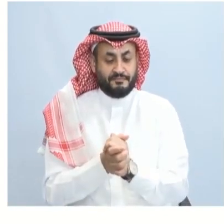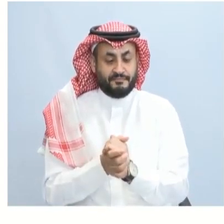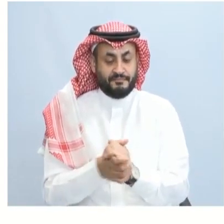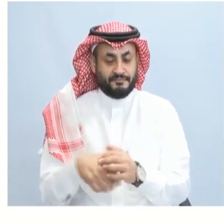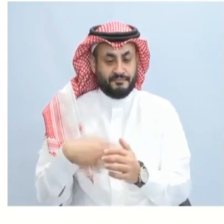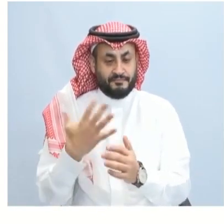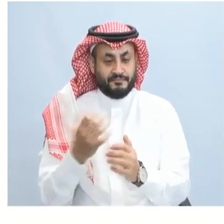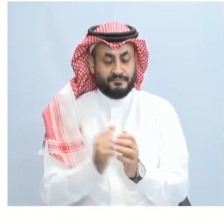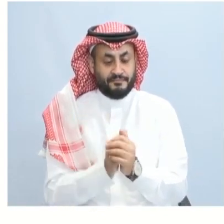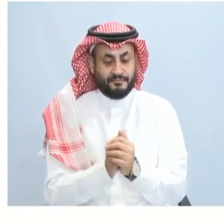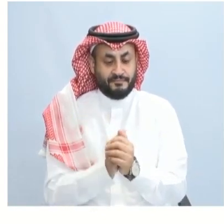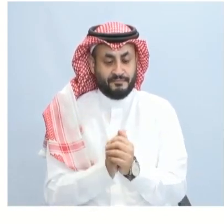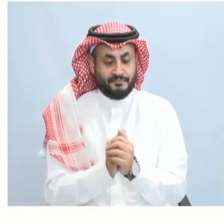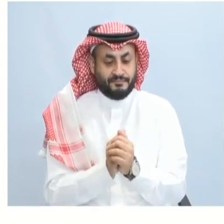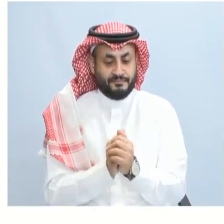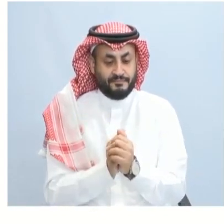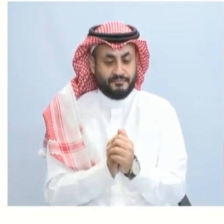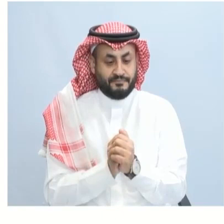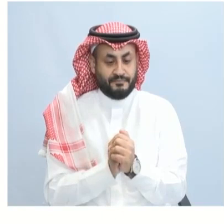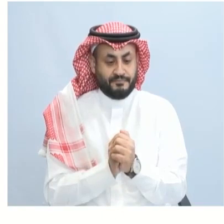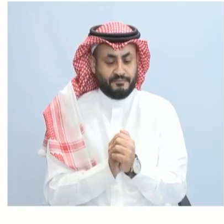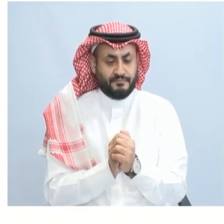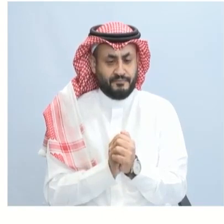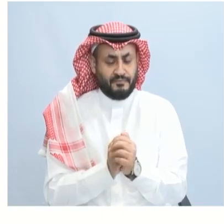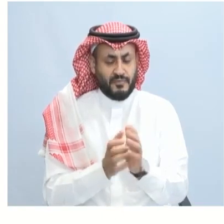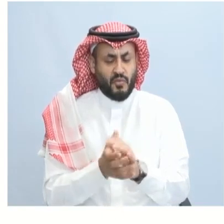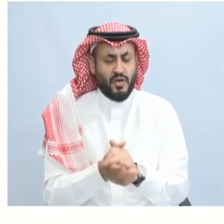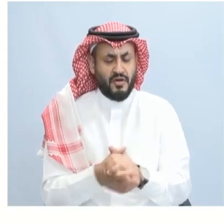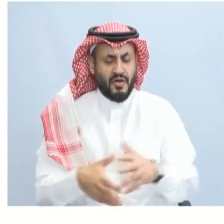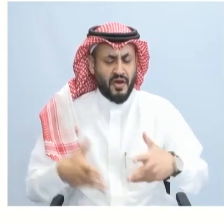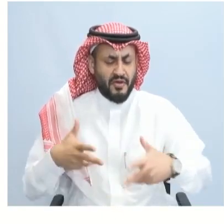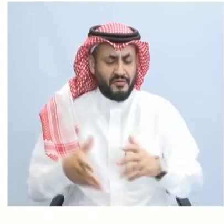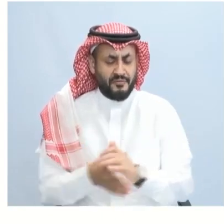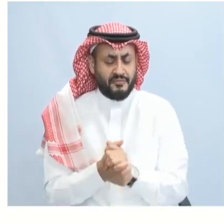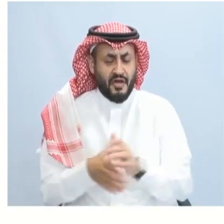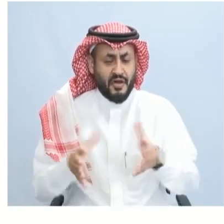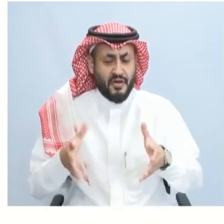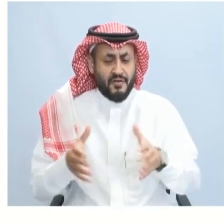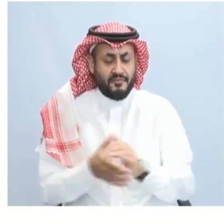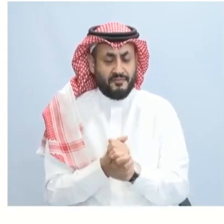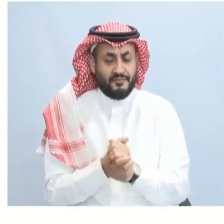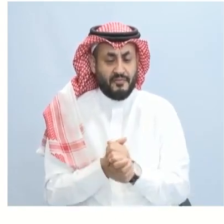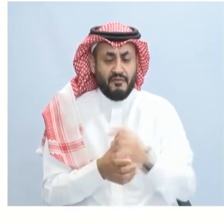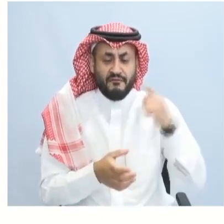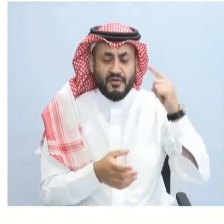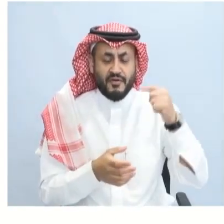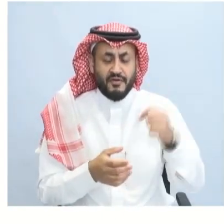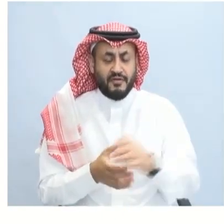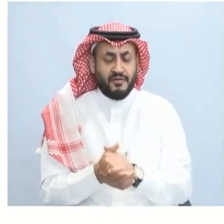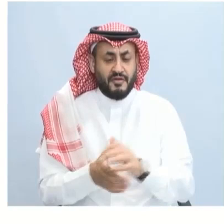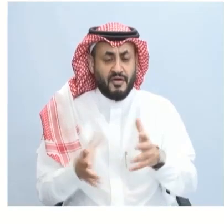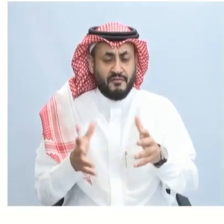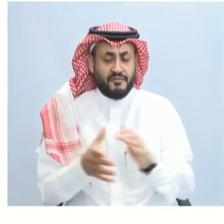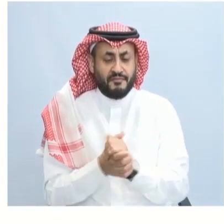Number 5. But we were too nervous. So just imagine these situations that you may be nervous